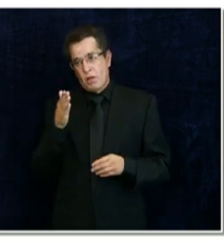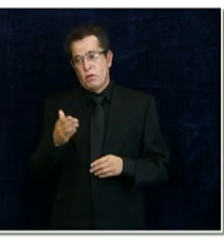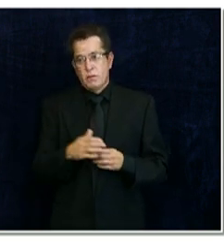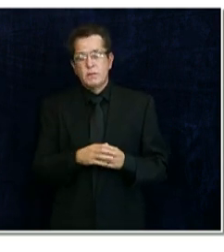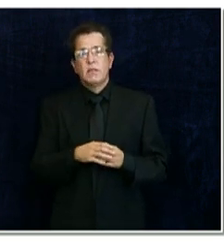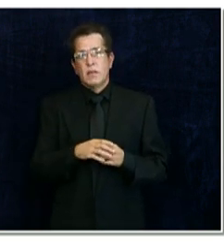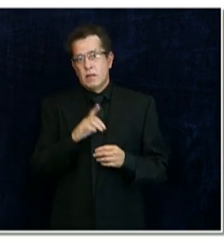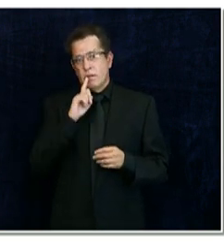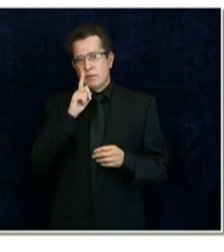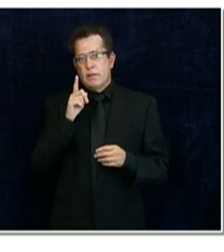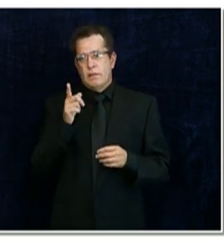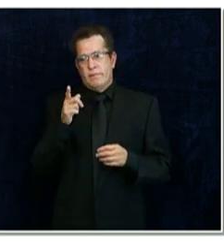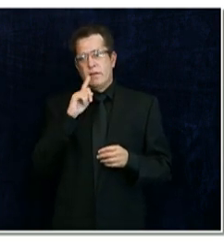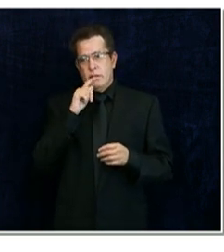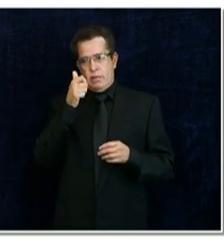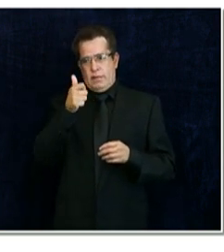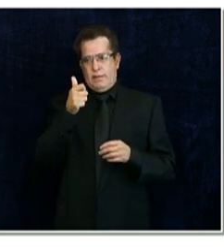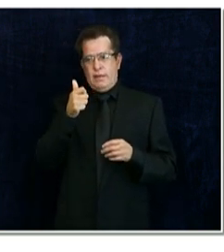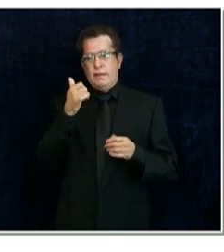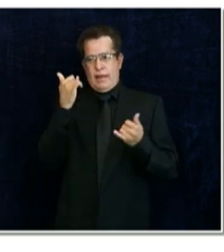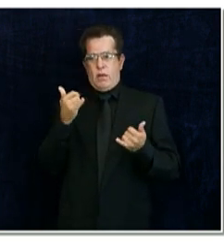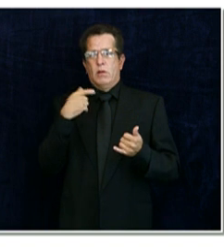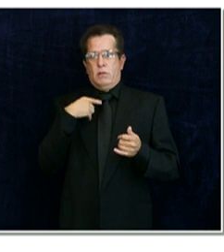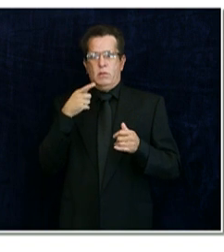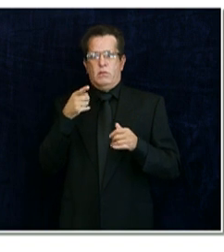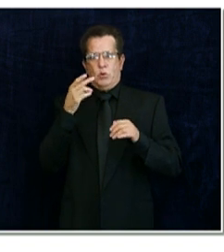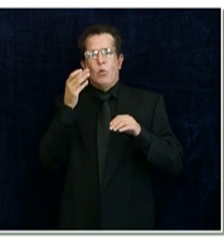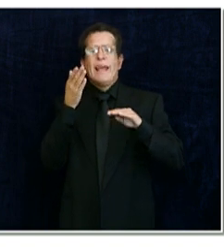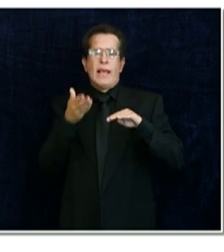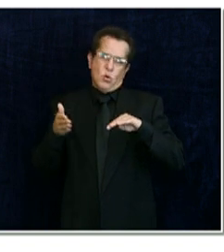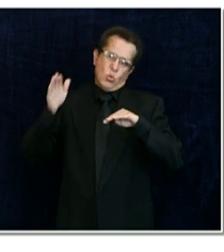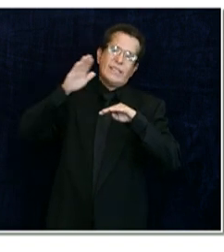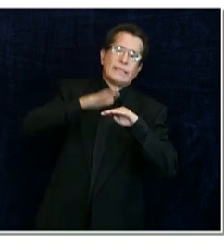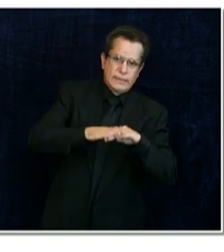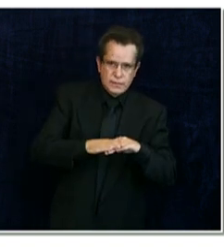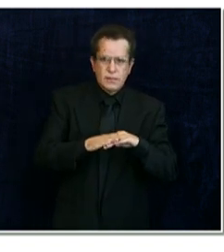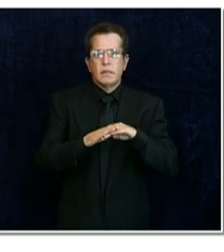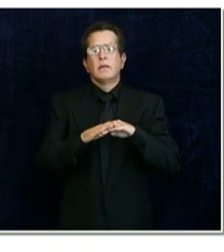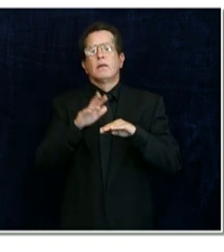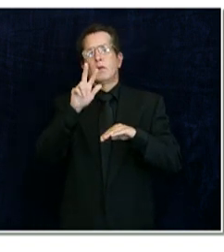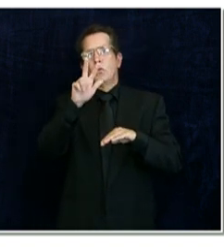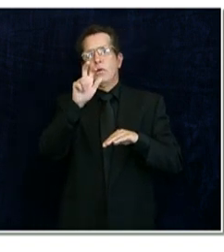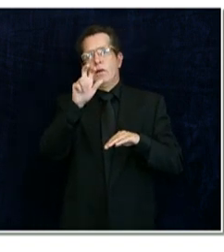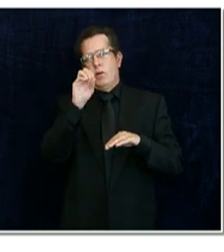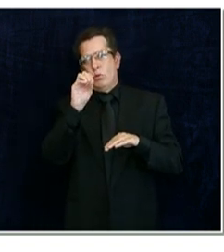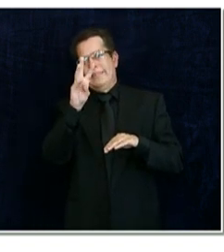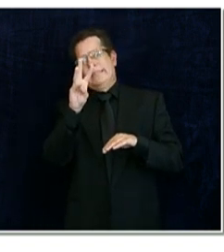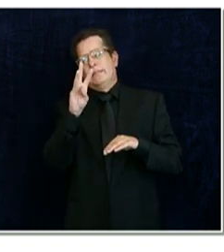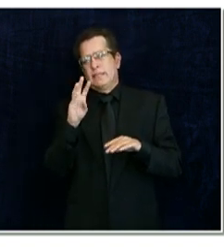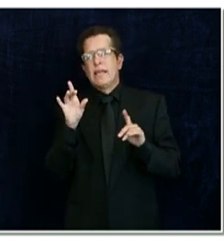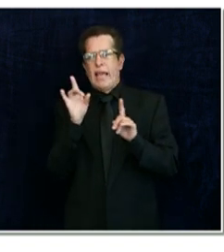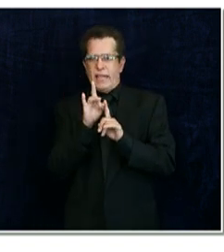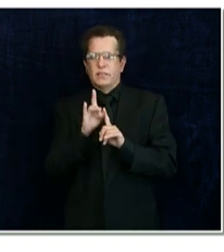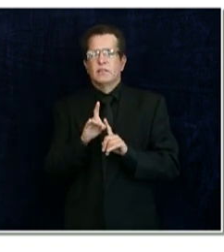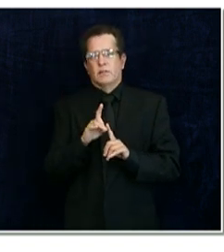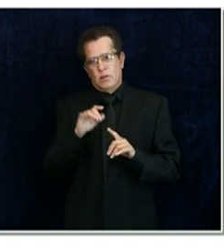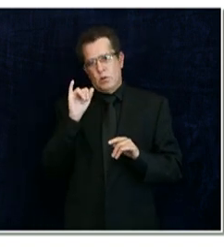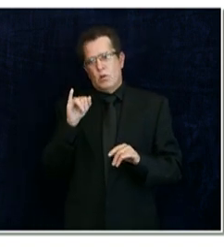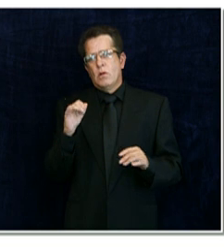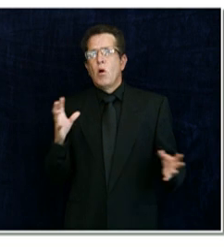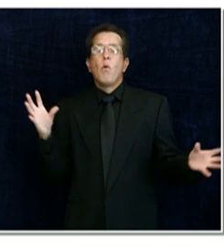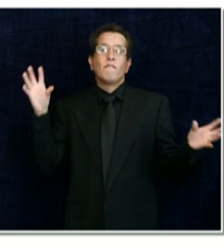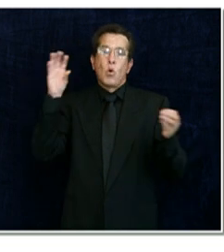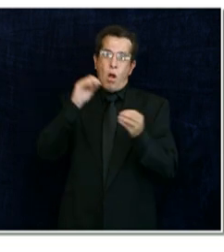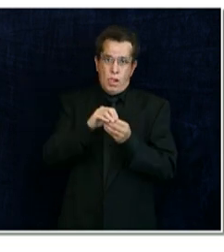This actually is an increase since yesterday's report of 306 cases. The overall total number